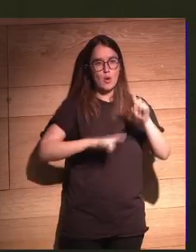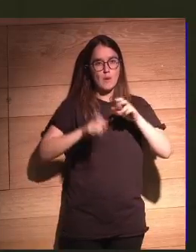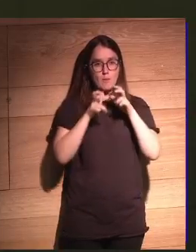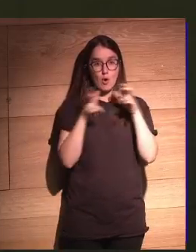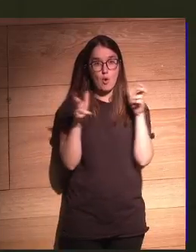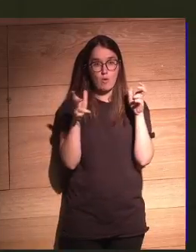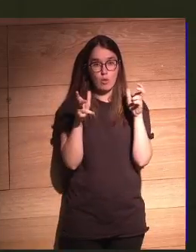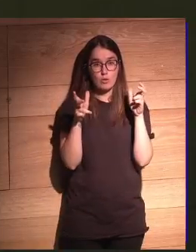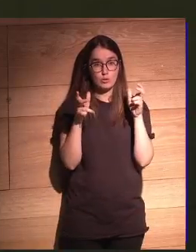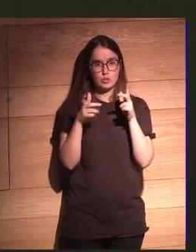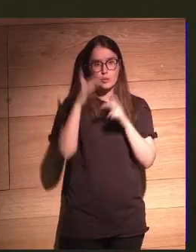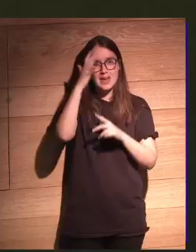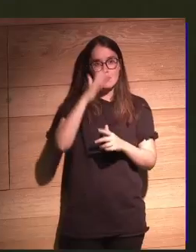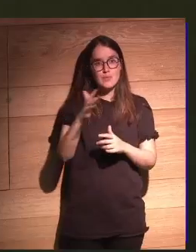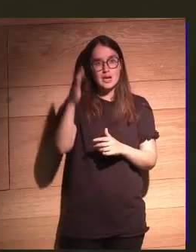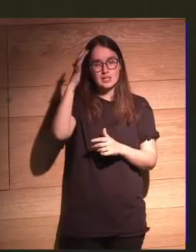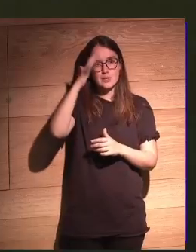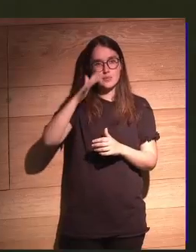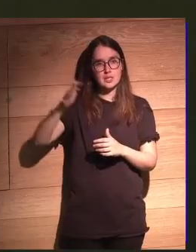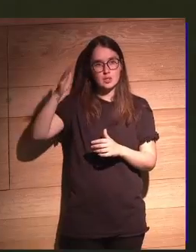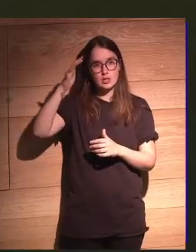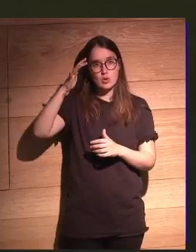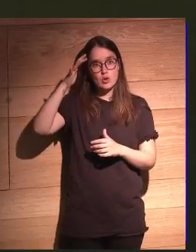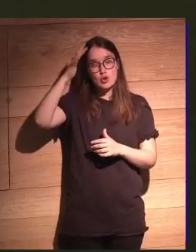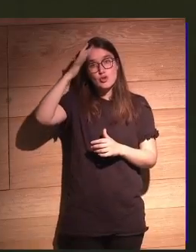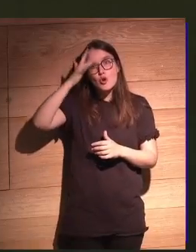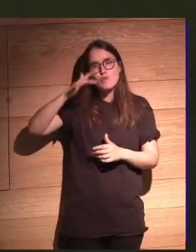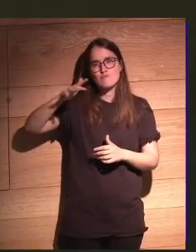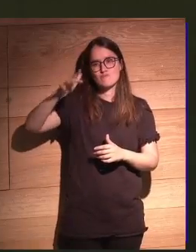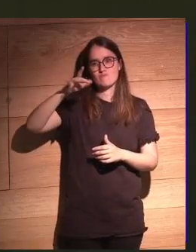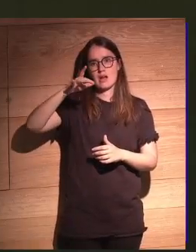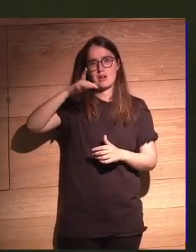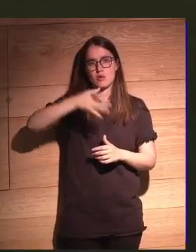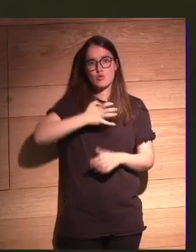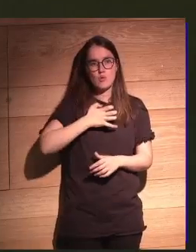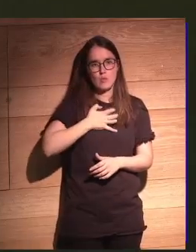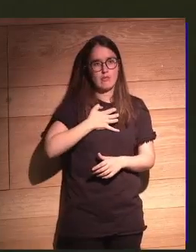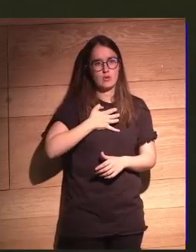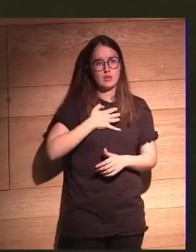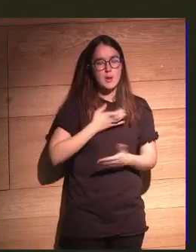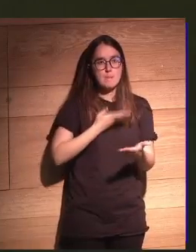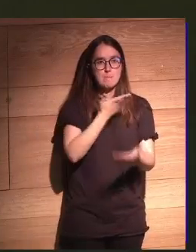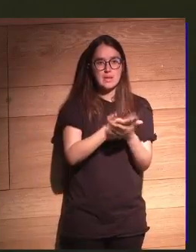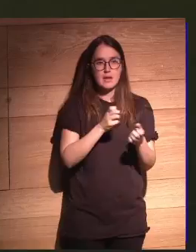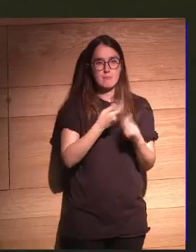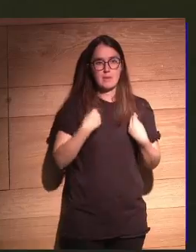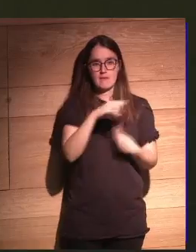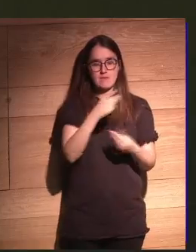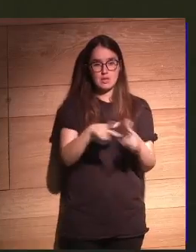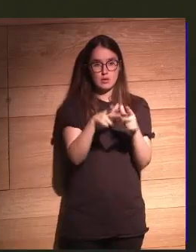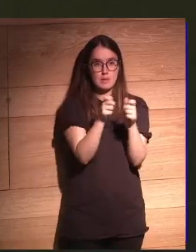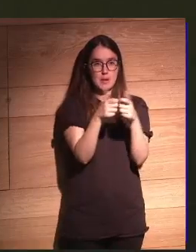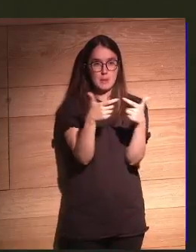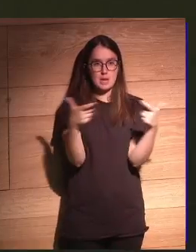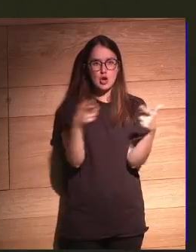and we're facing a serious problem right now. I do not know how, even if we